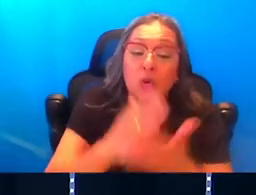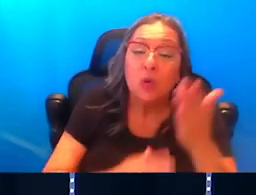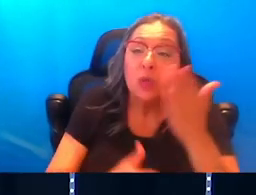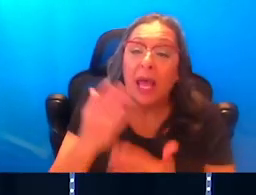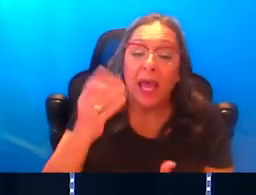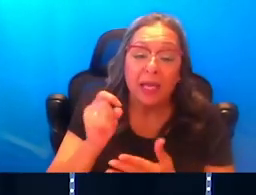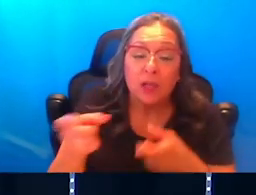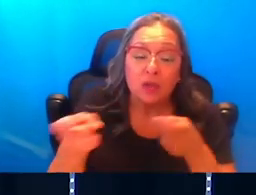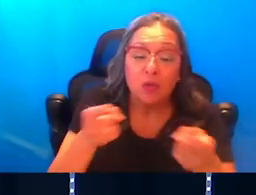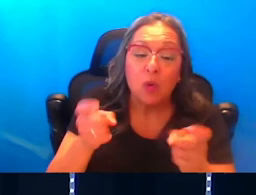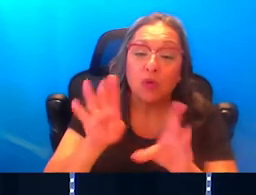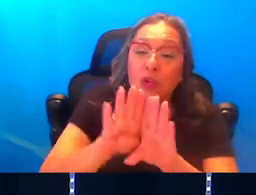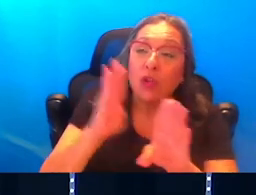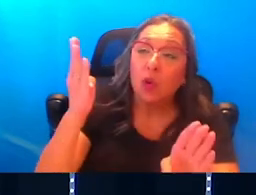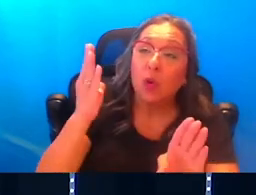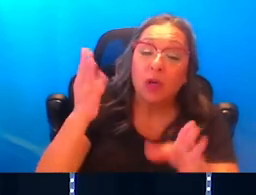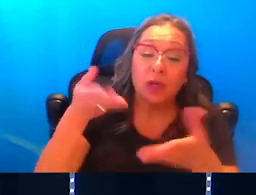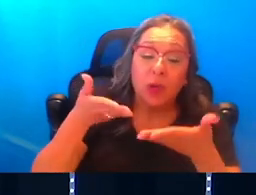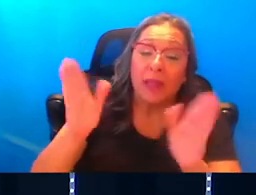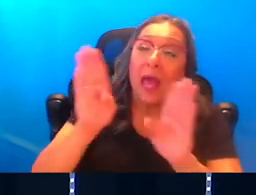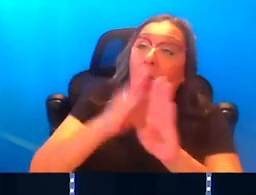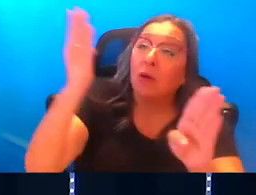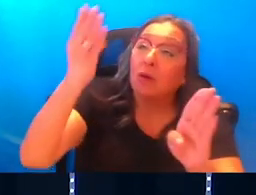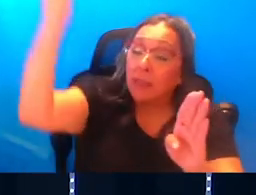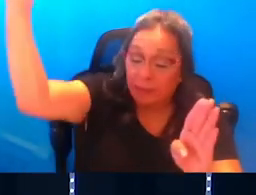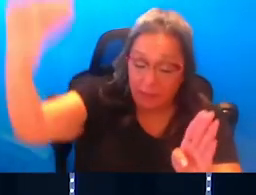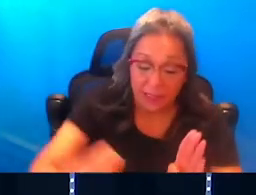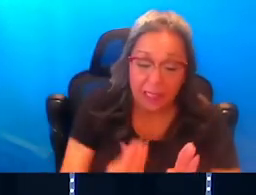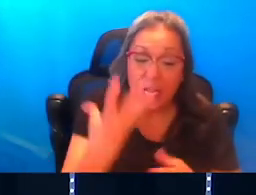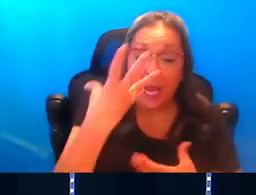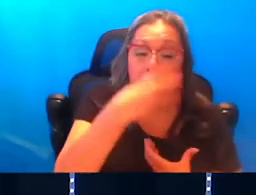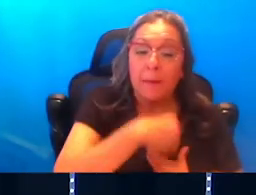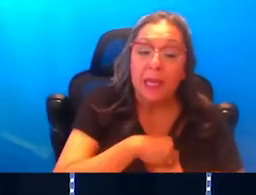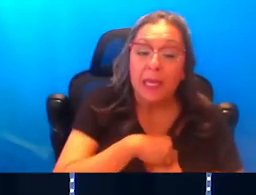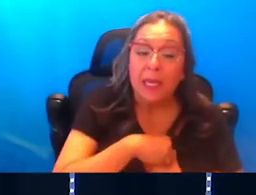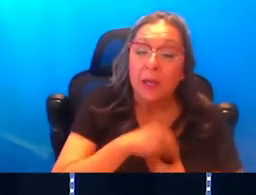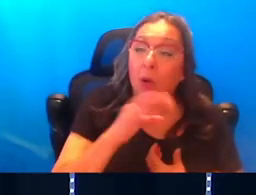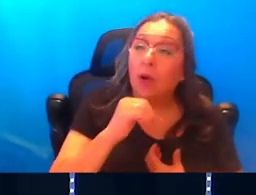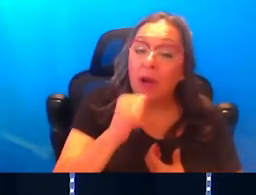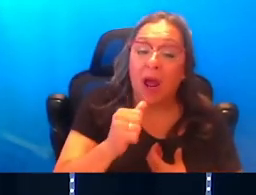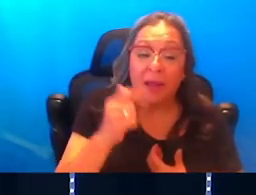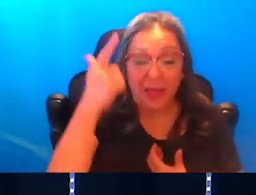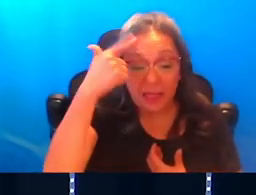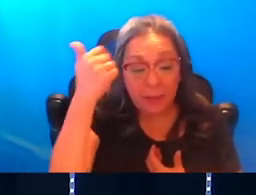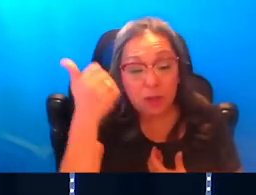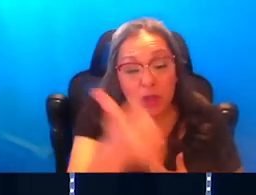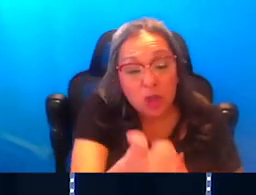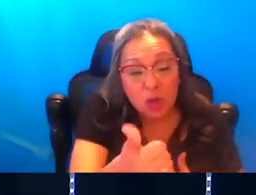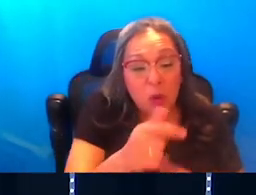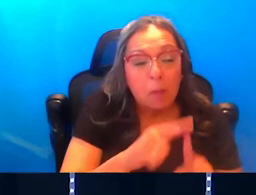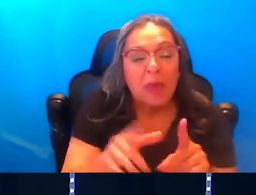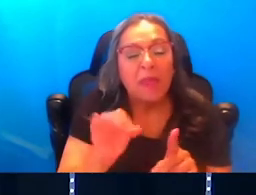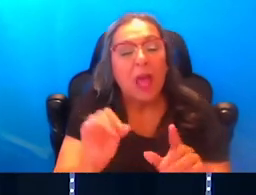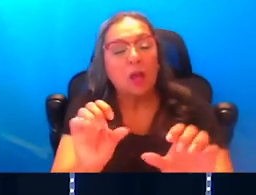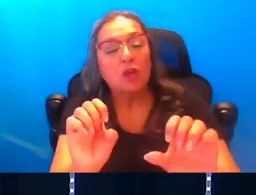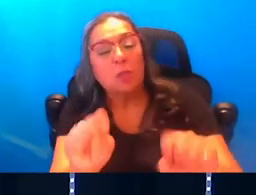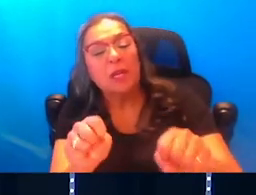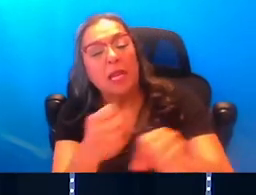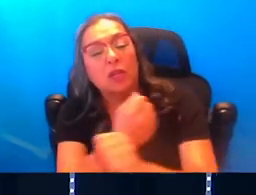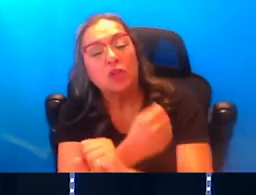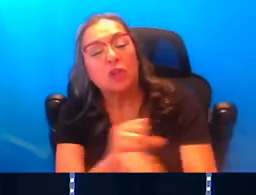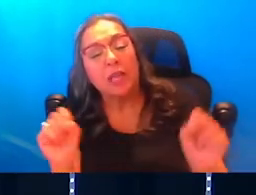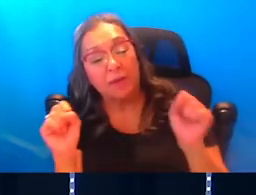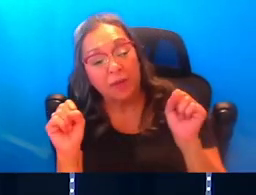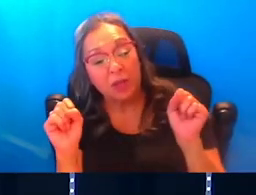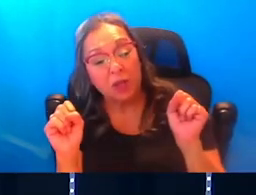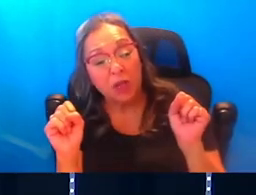is. And you either let him in or you don't. That's your choice. But that's also your potential salvation moment,